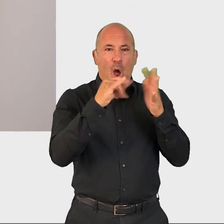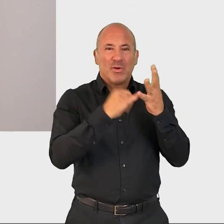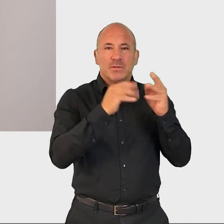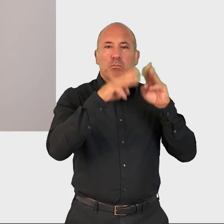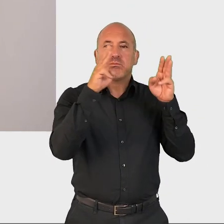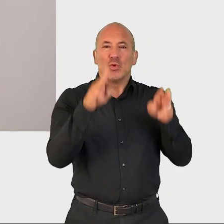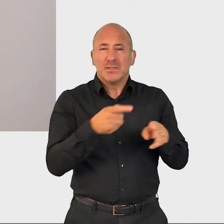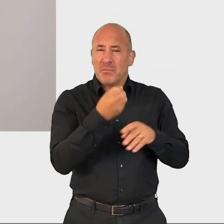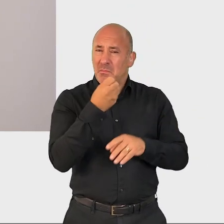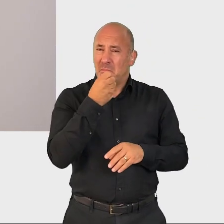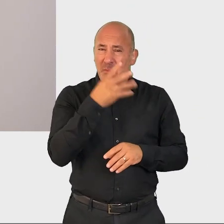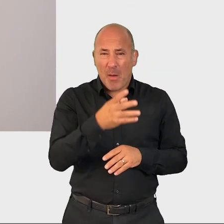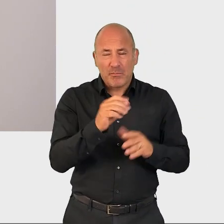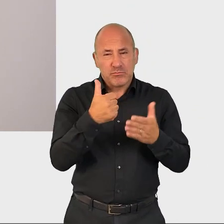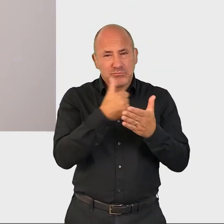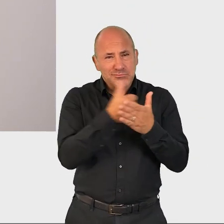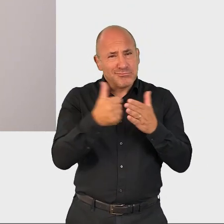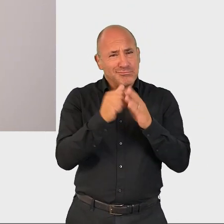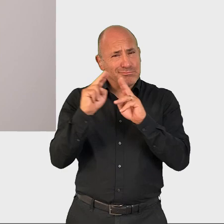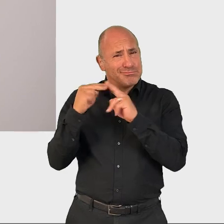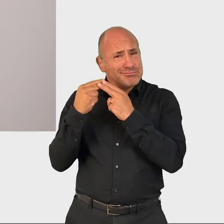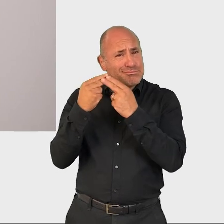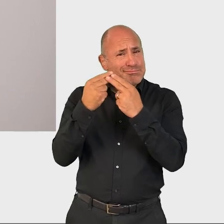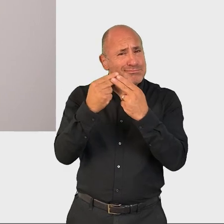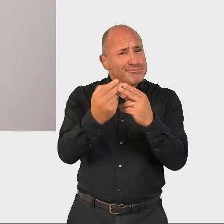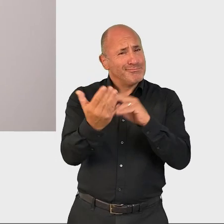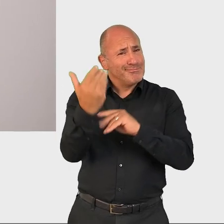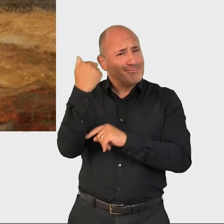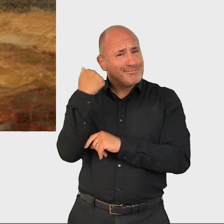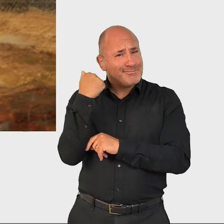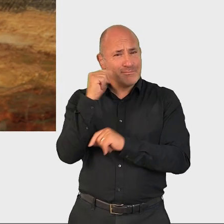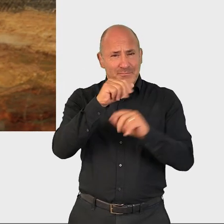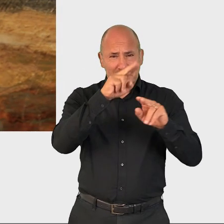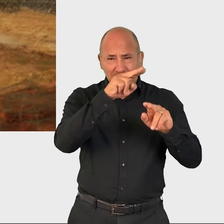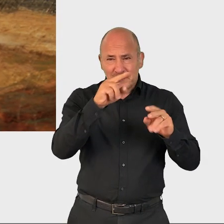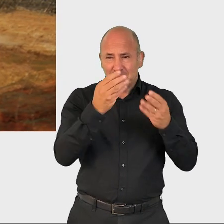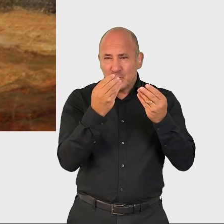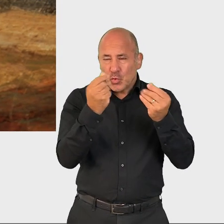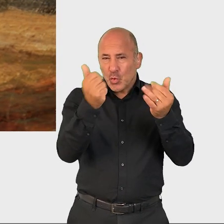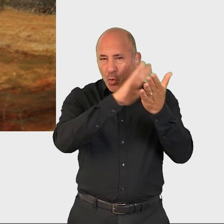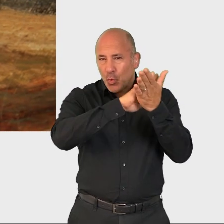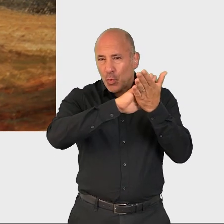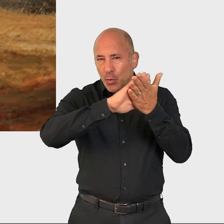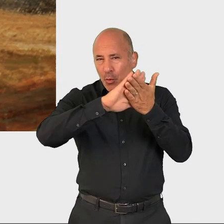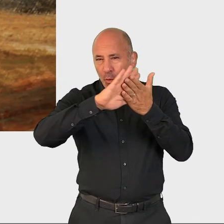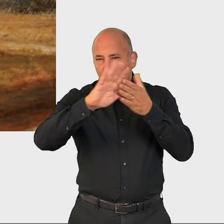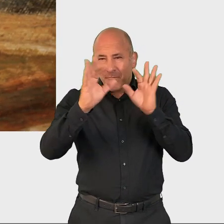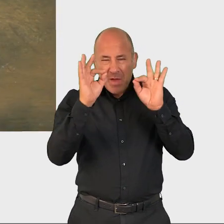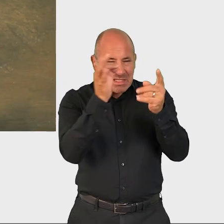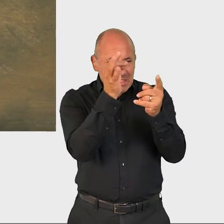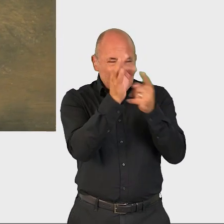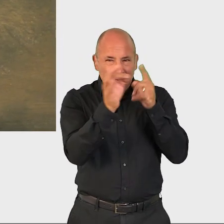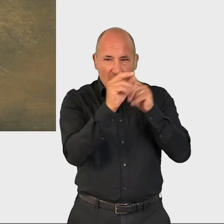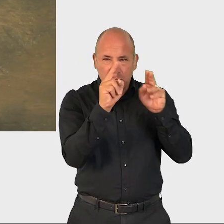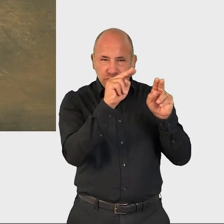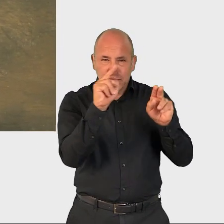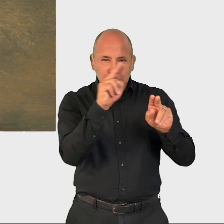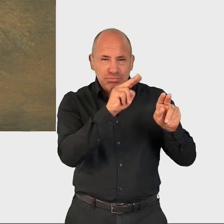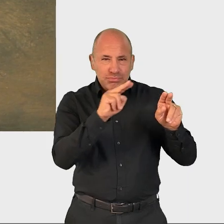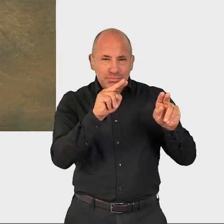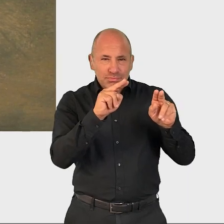beautiful examples of the classical academic style of the time in their composition, smooth finish and fine